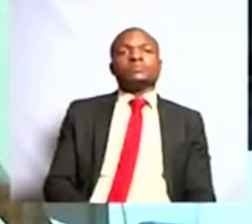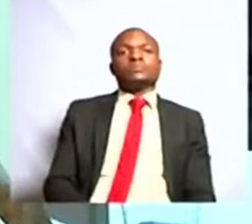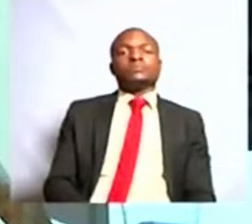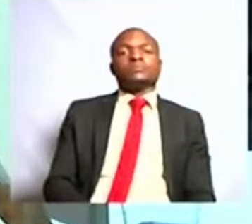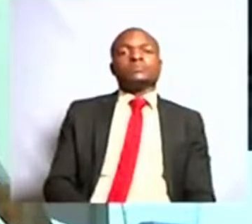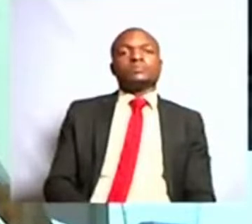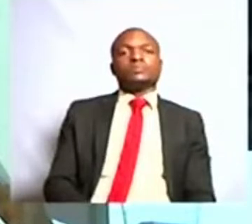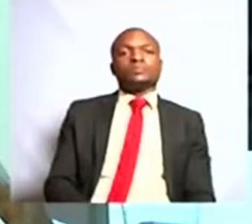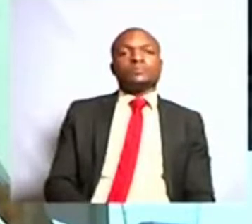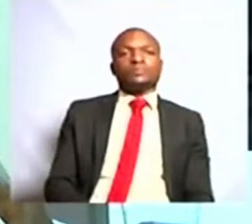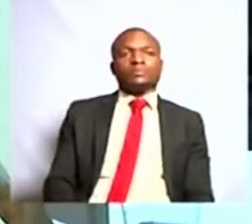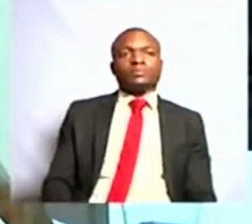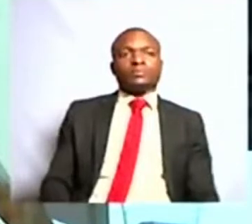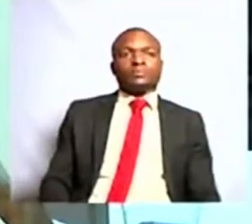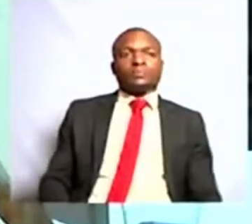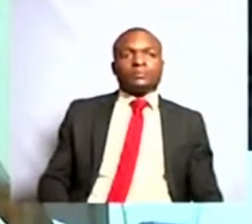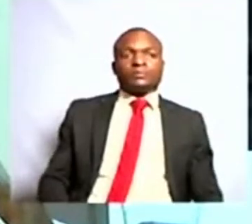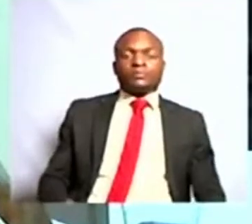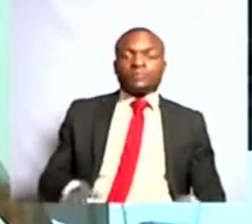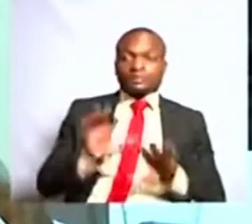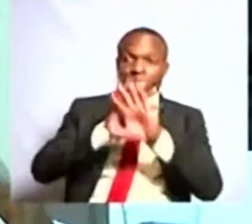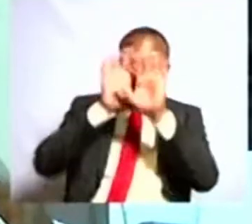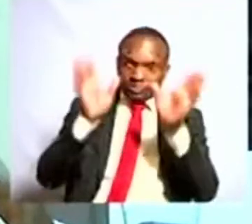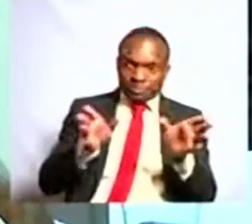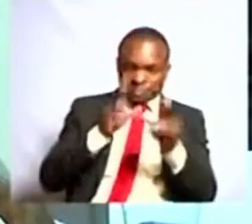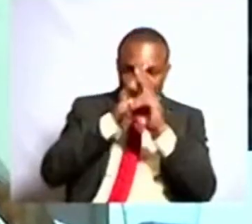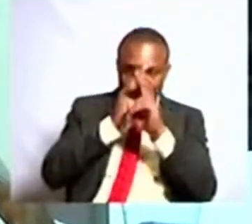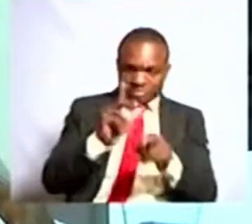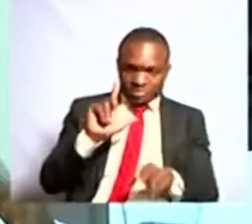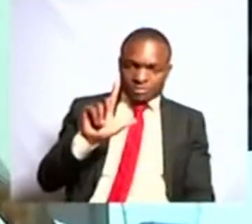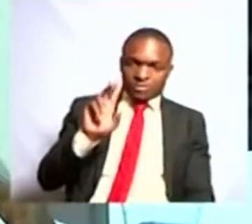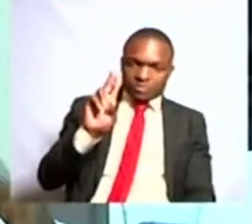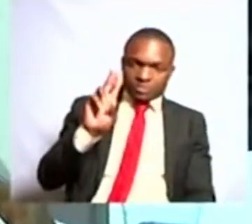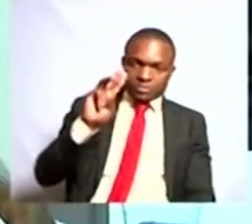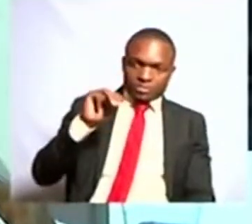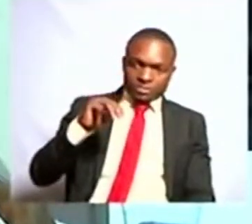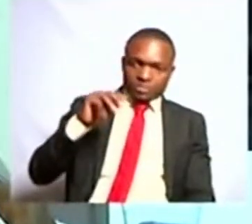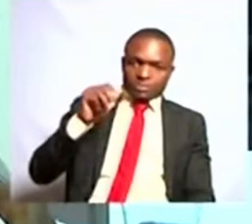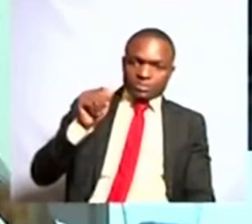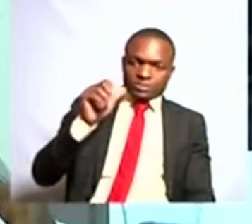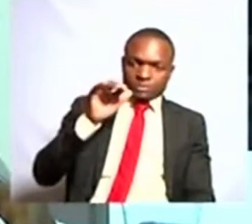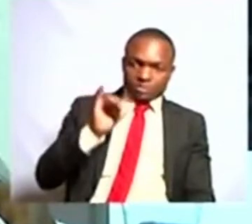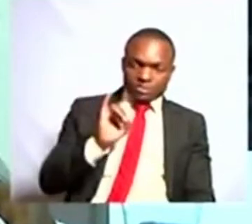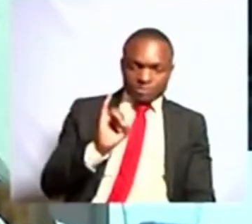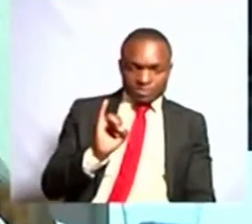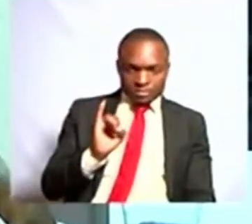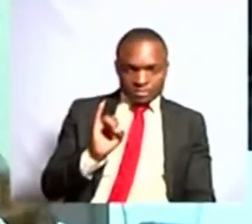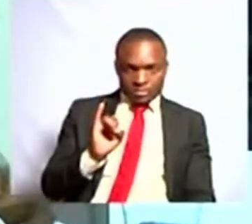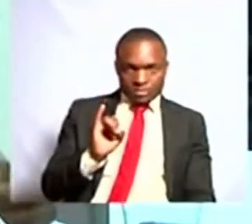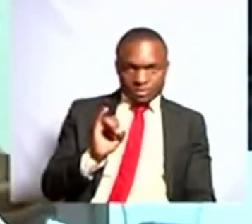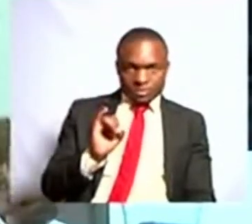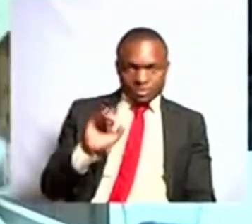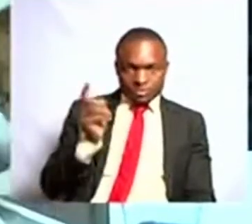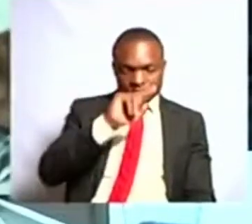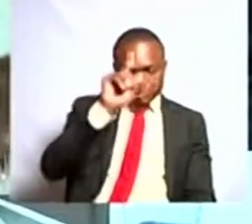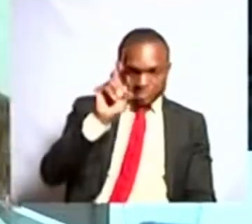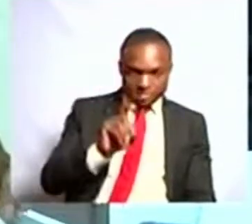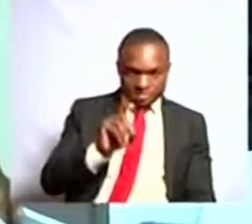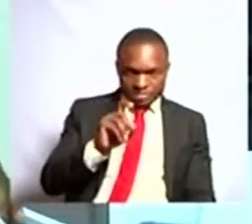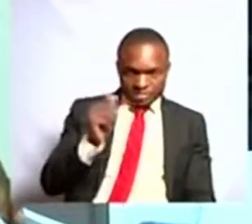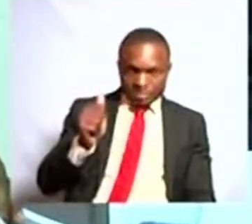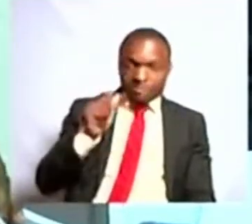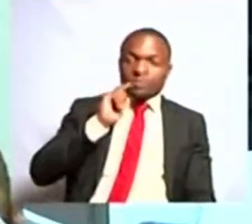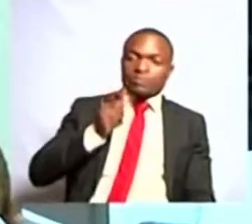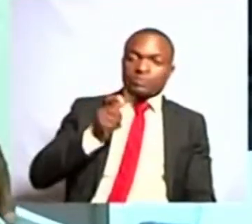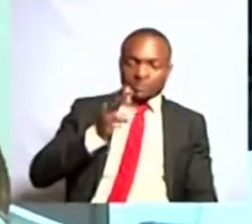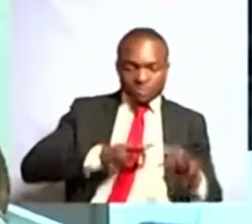Yeah. I'm sure you are clear. Honorable Mai is there. He said the first question on A, you should also tackle it.